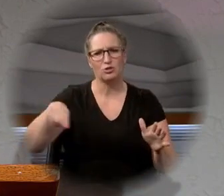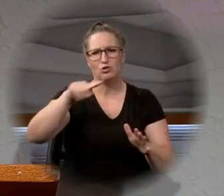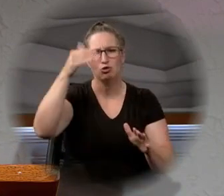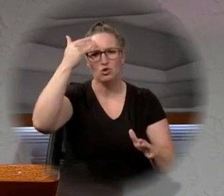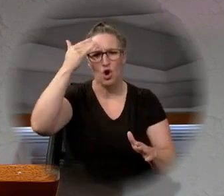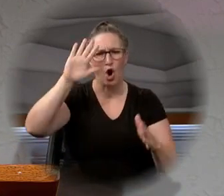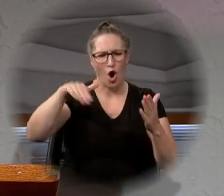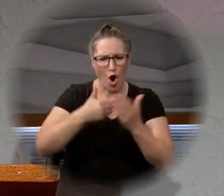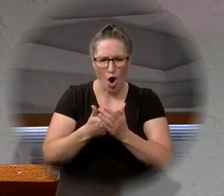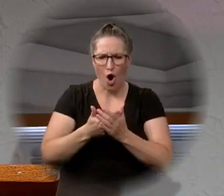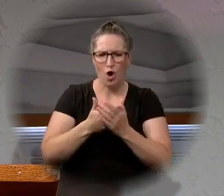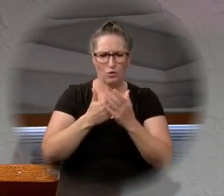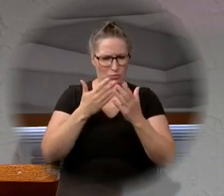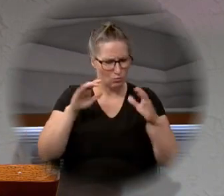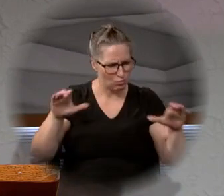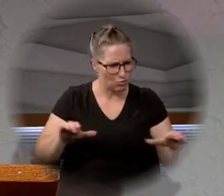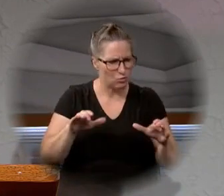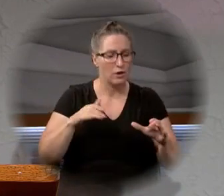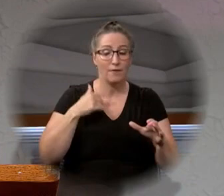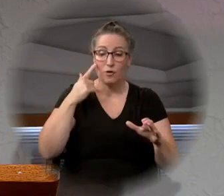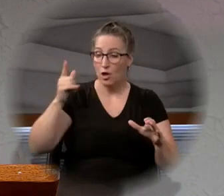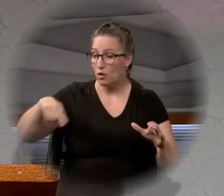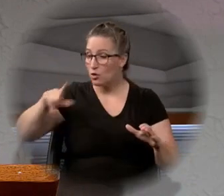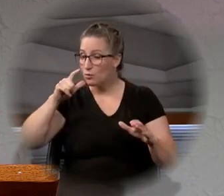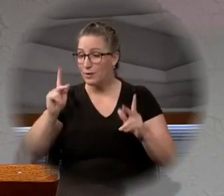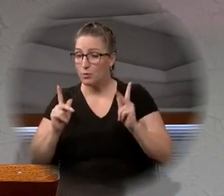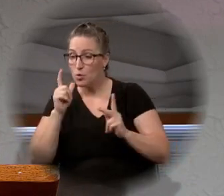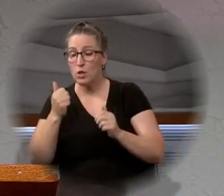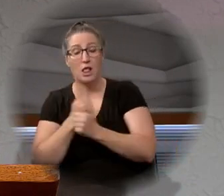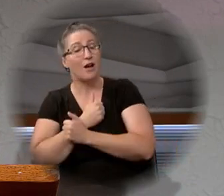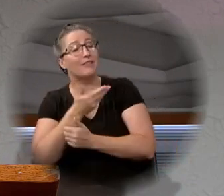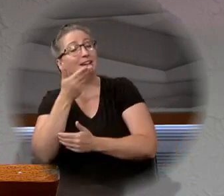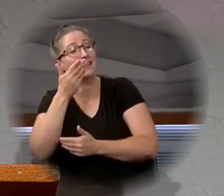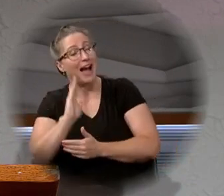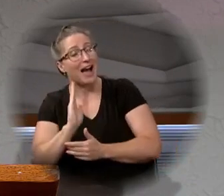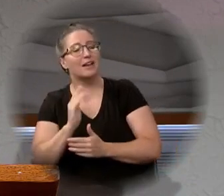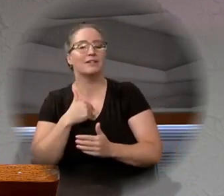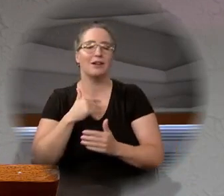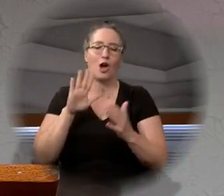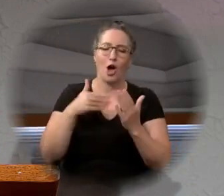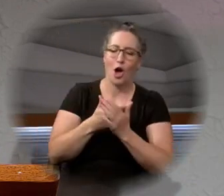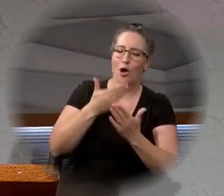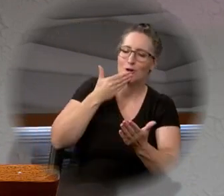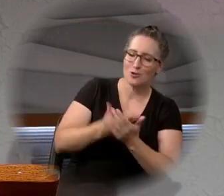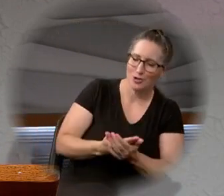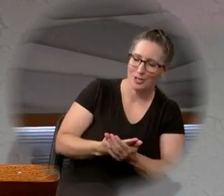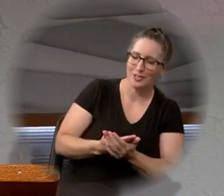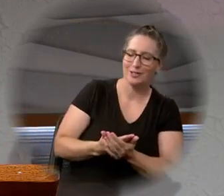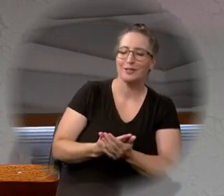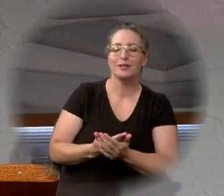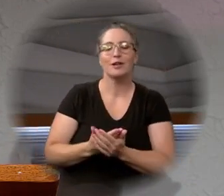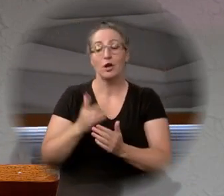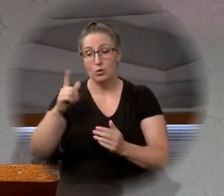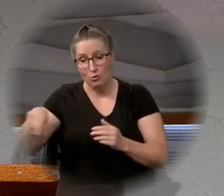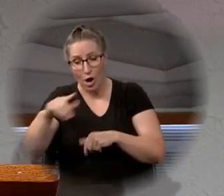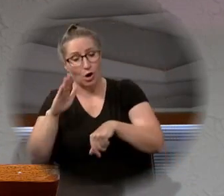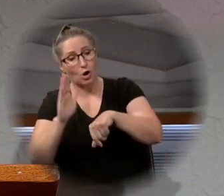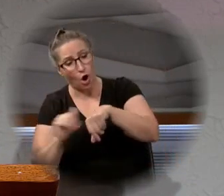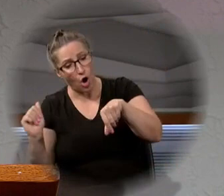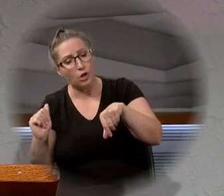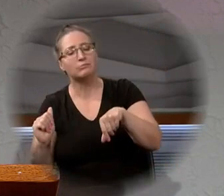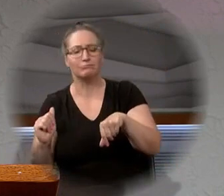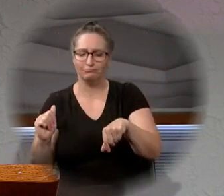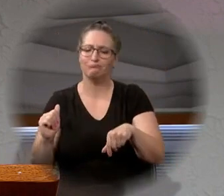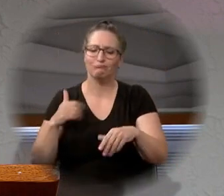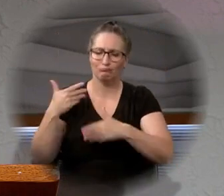things work for good for those who love God, who are called according to his purpose.